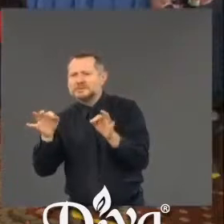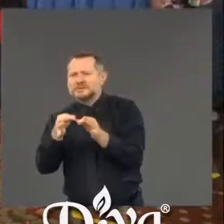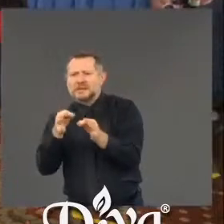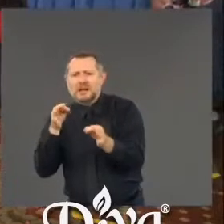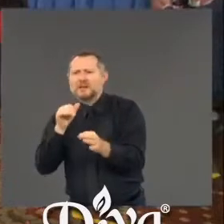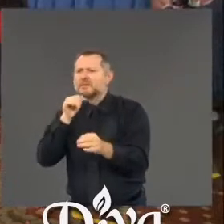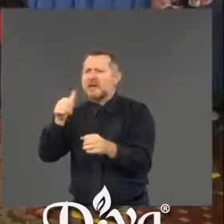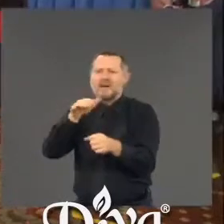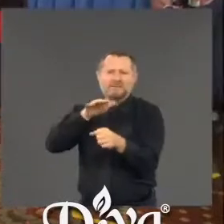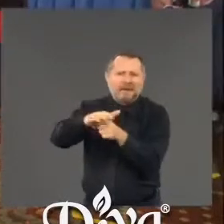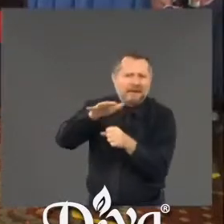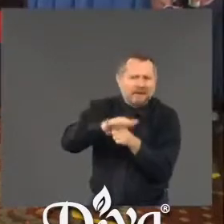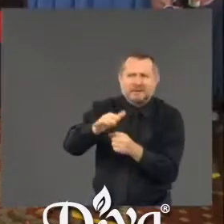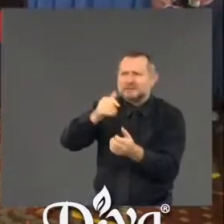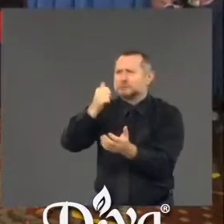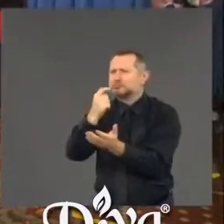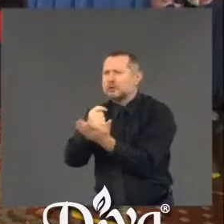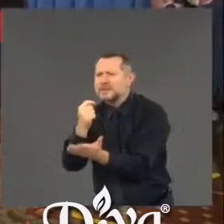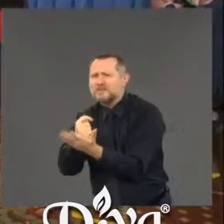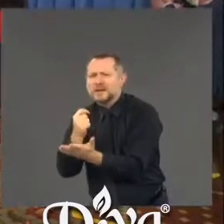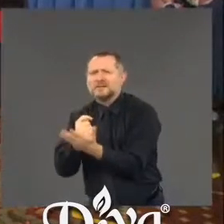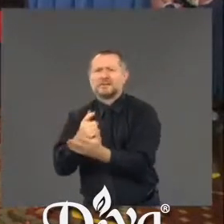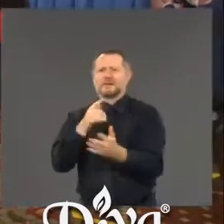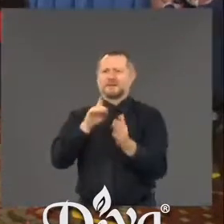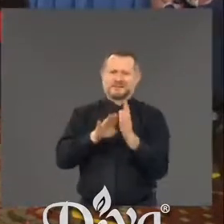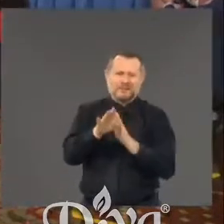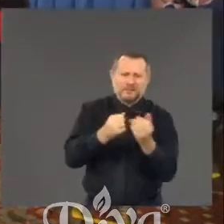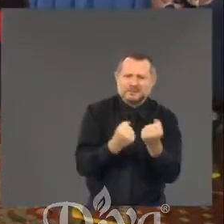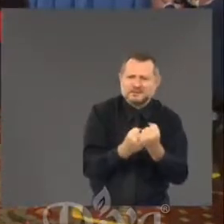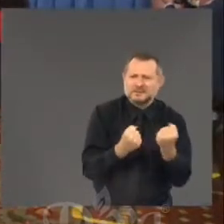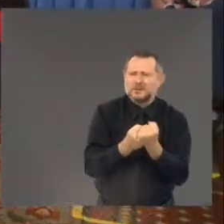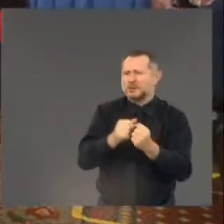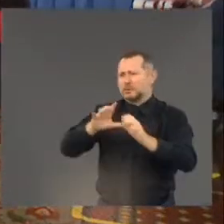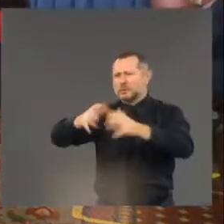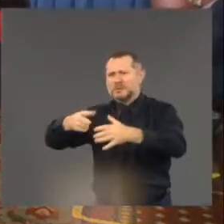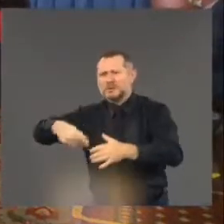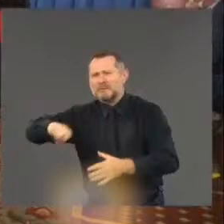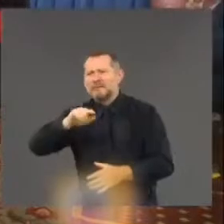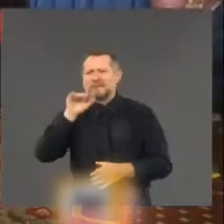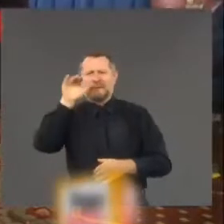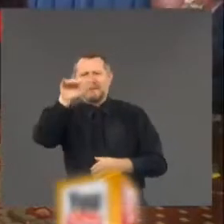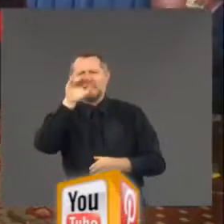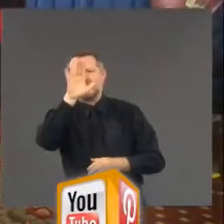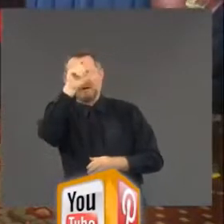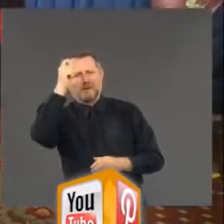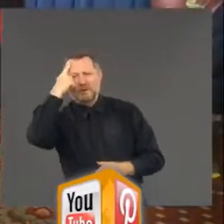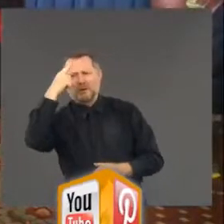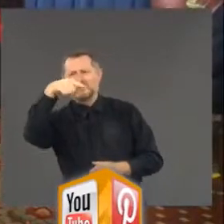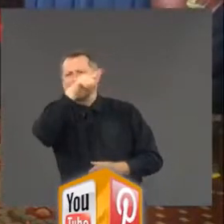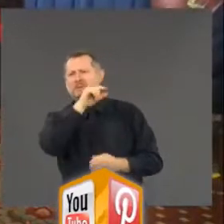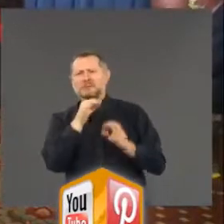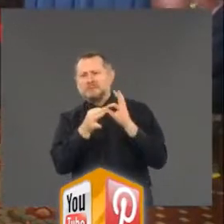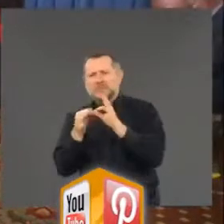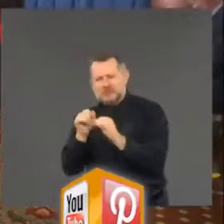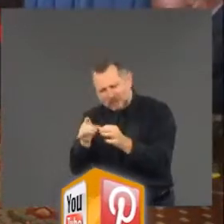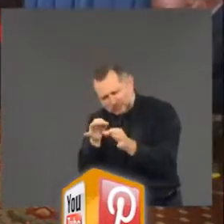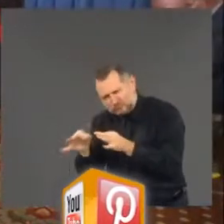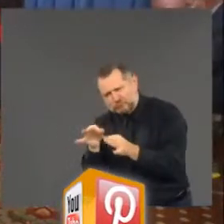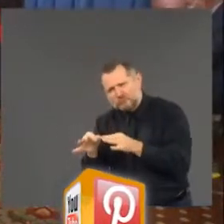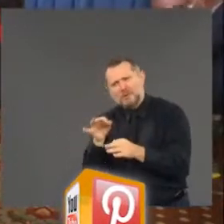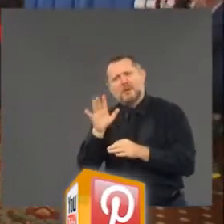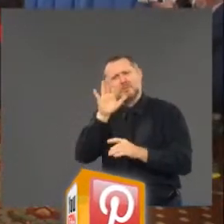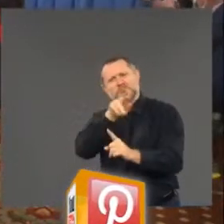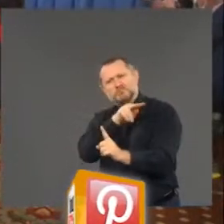other advocacy groups have written to you, your administration, about this. Could you talk about where the administration is with getting this